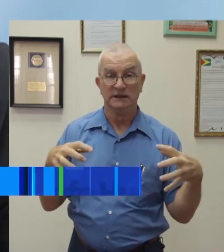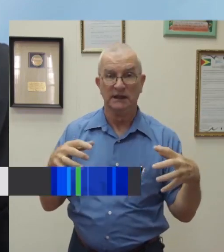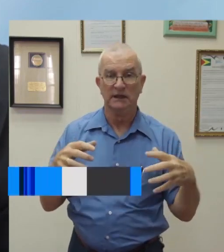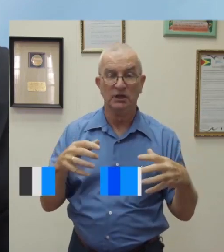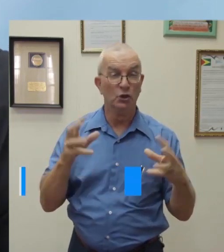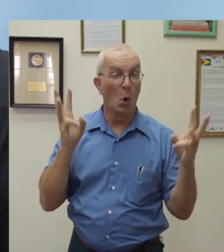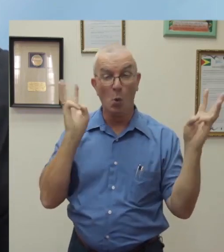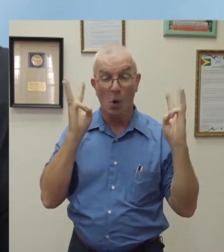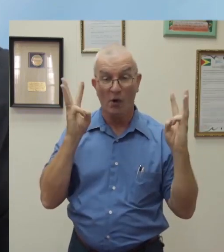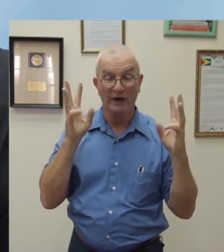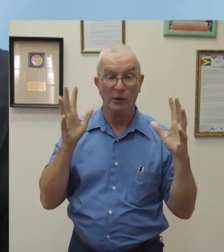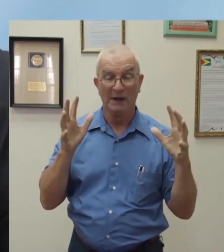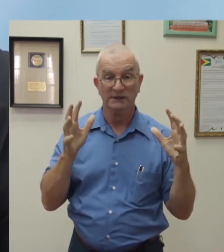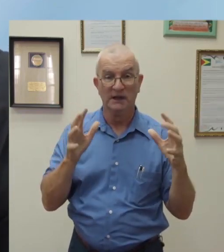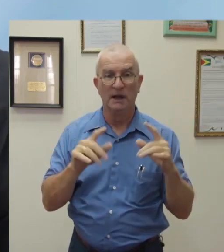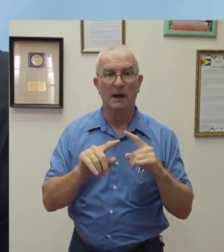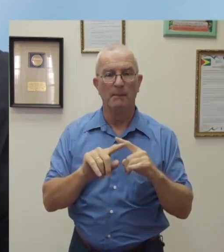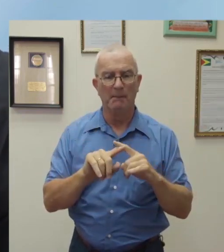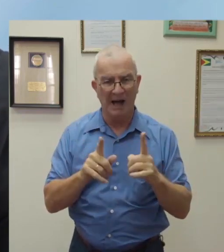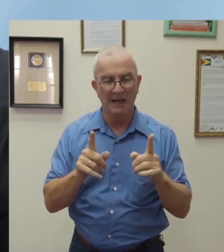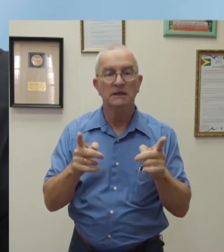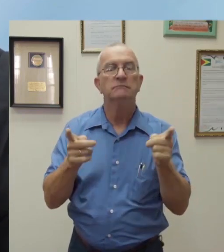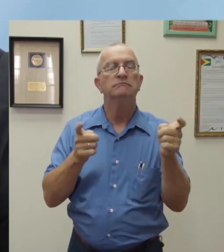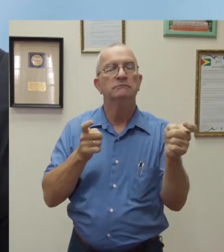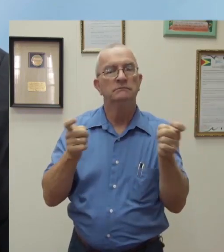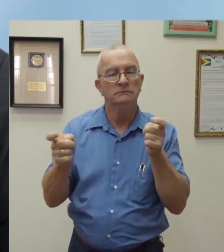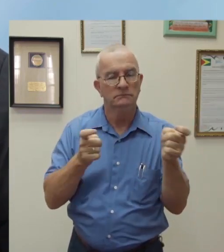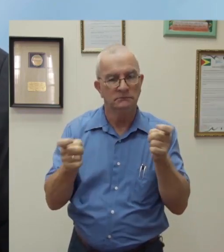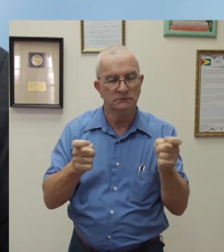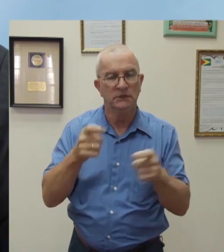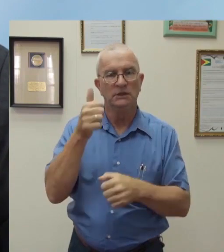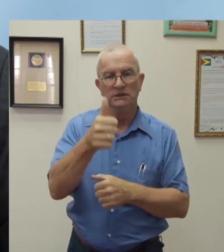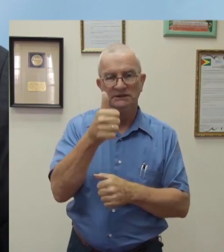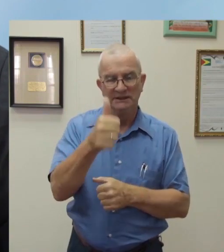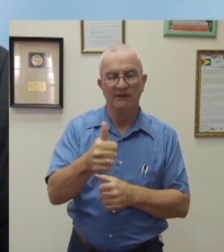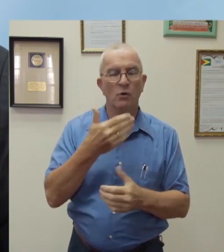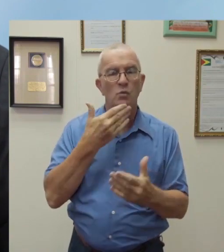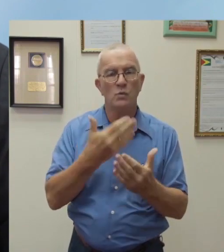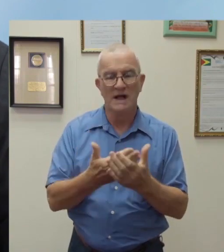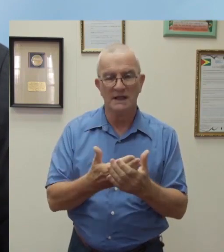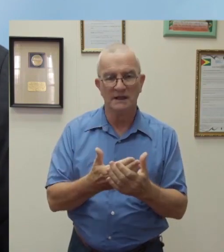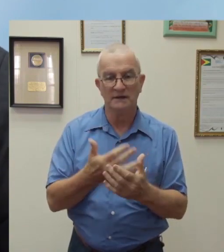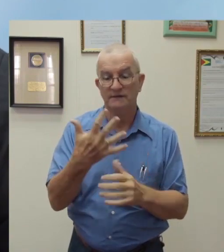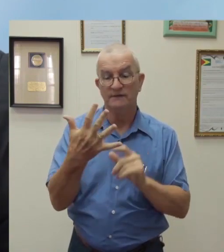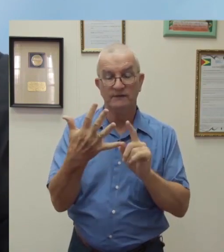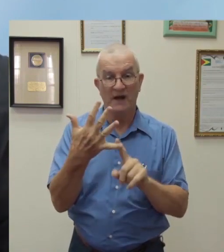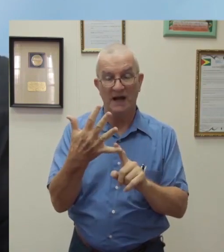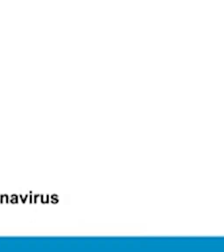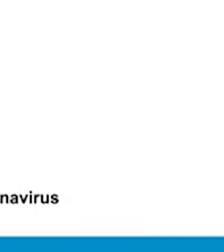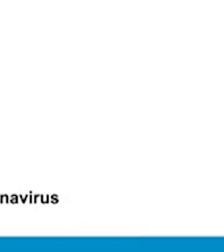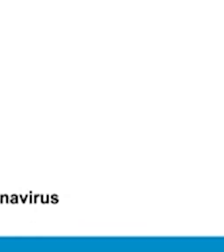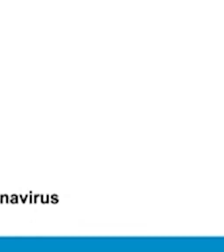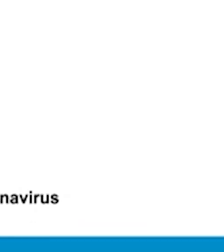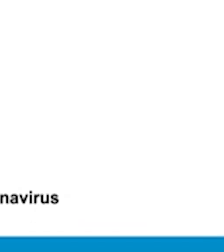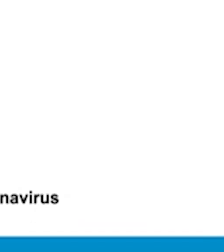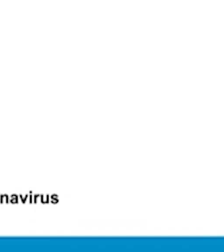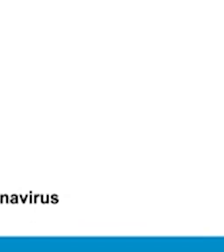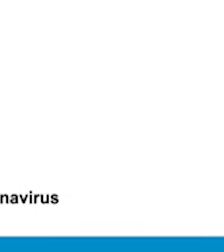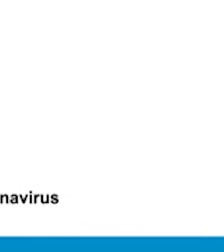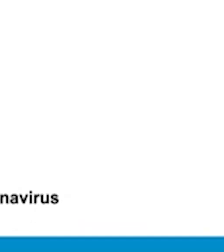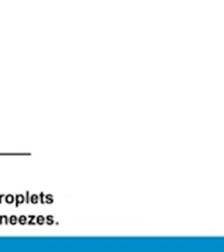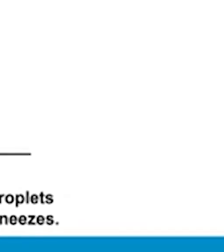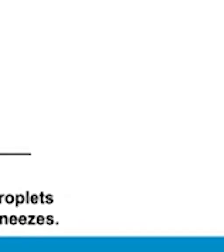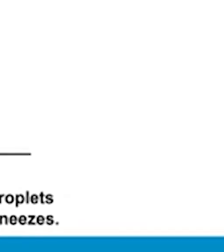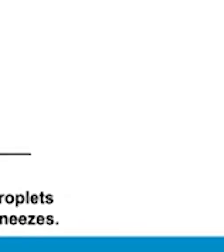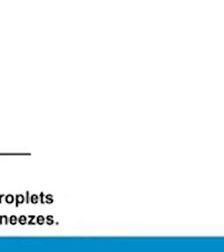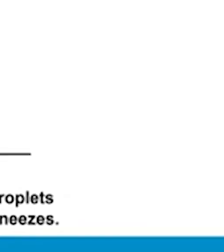if unavoidable, manage them well. The family medicine specialist advised that persons should follow the